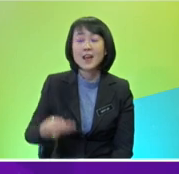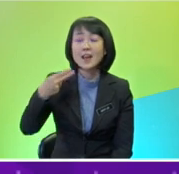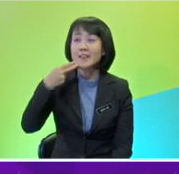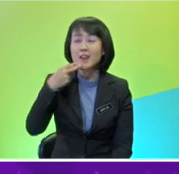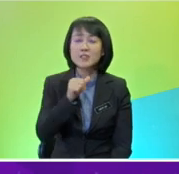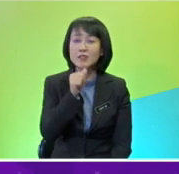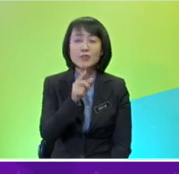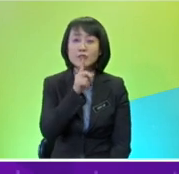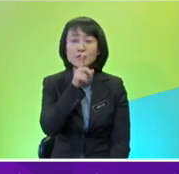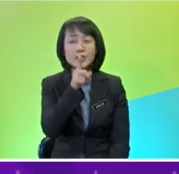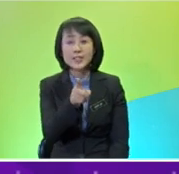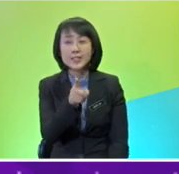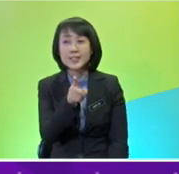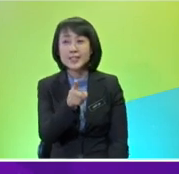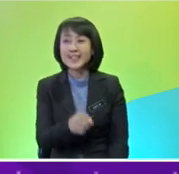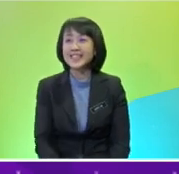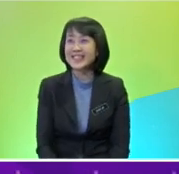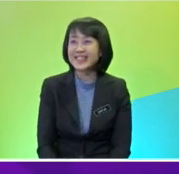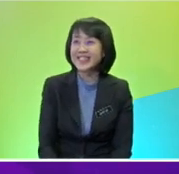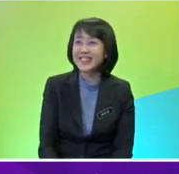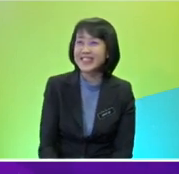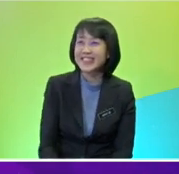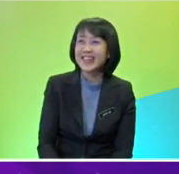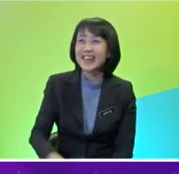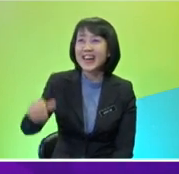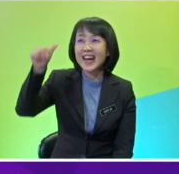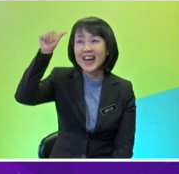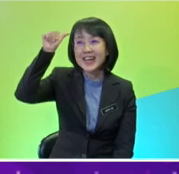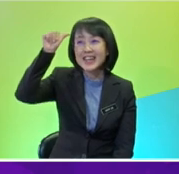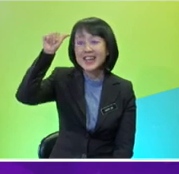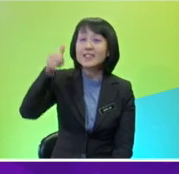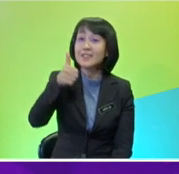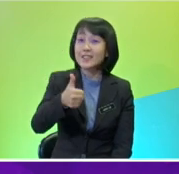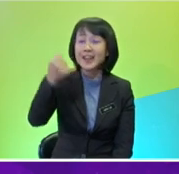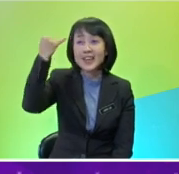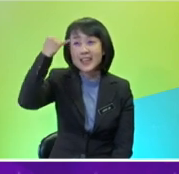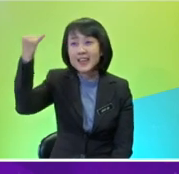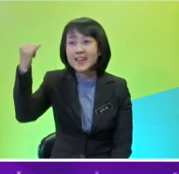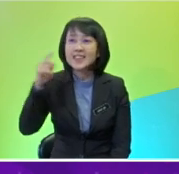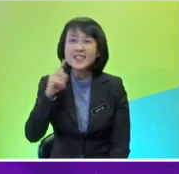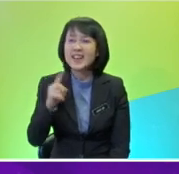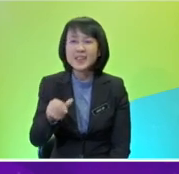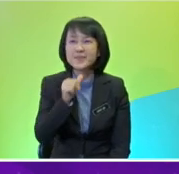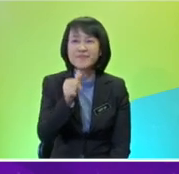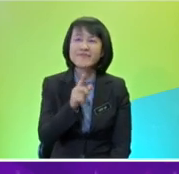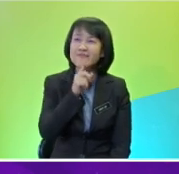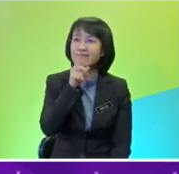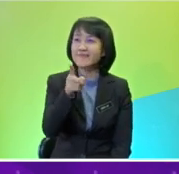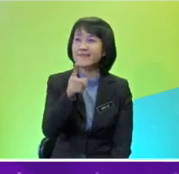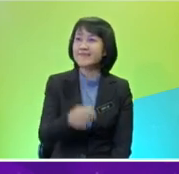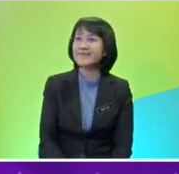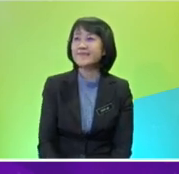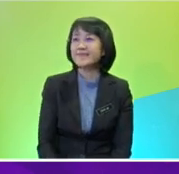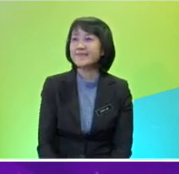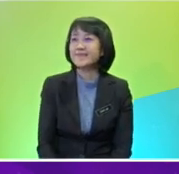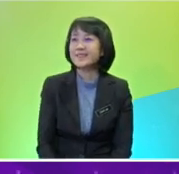whether she wants to take photo with me or not. Okay, Adam. Yes, a good idea. Zara, not sure also.